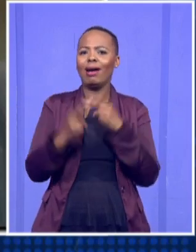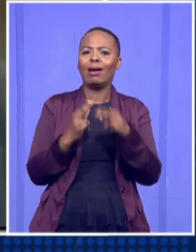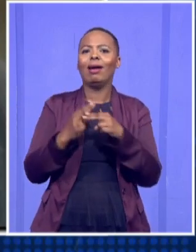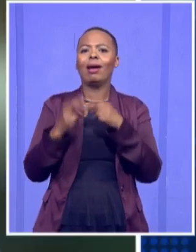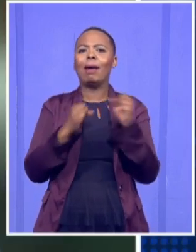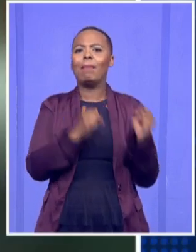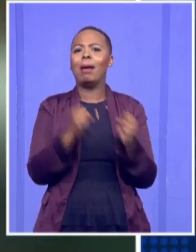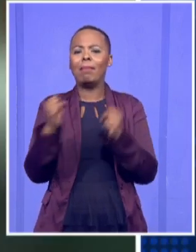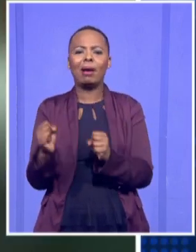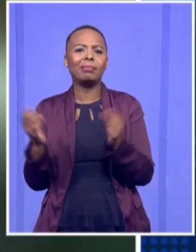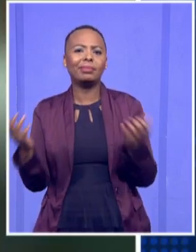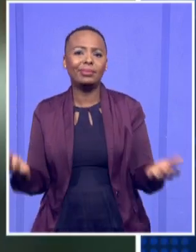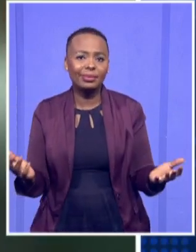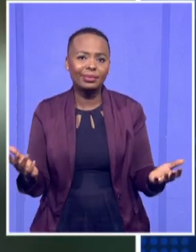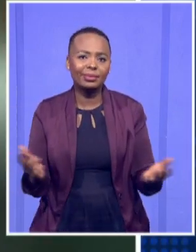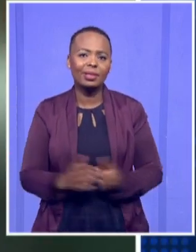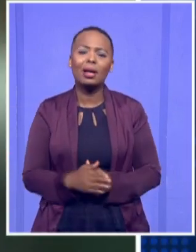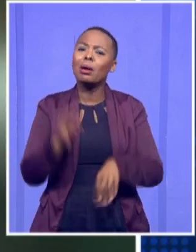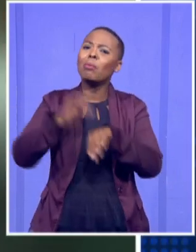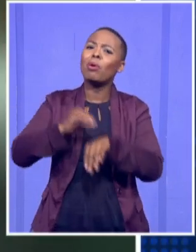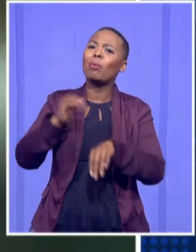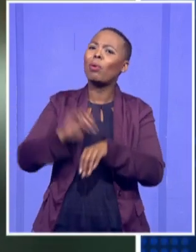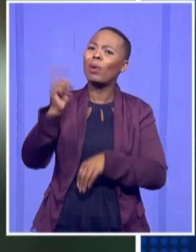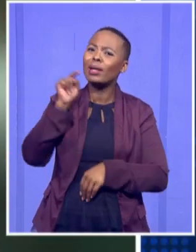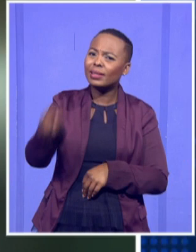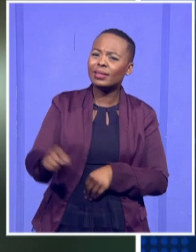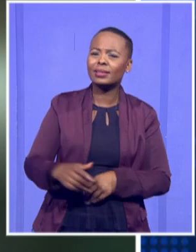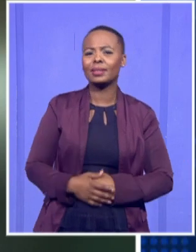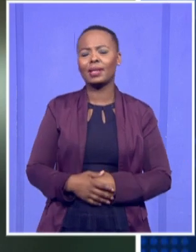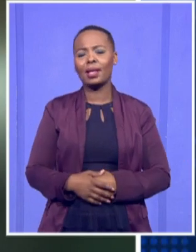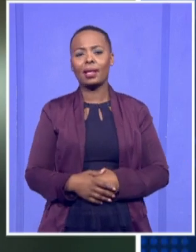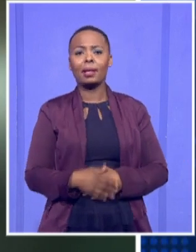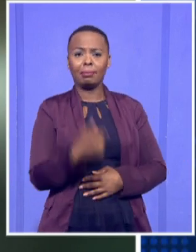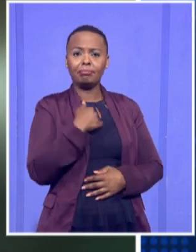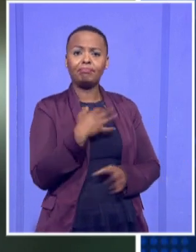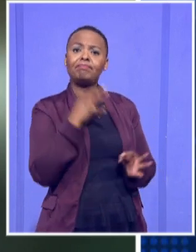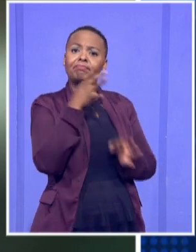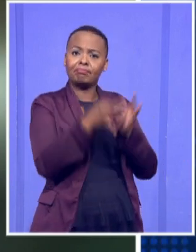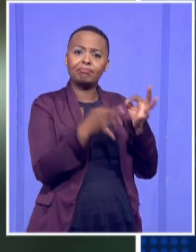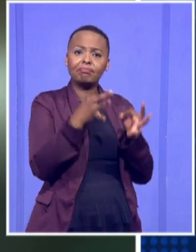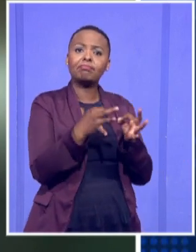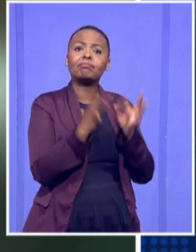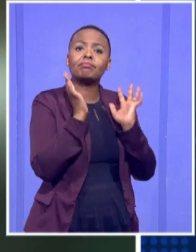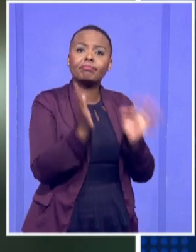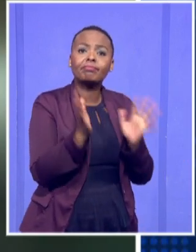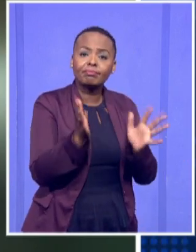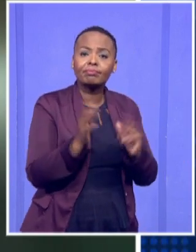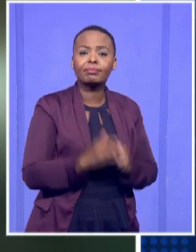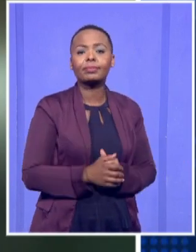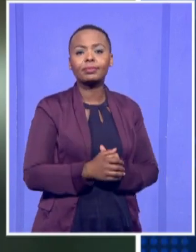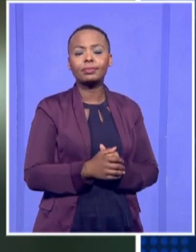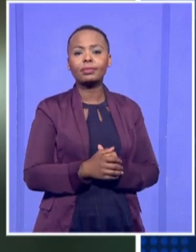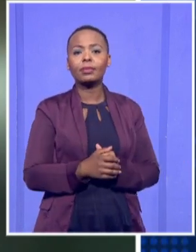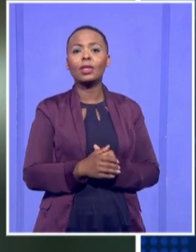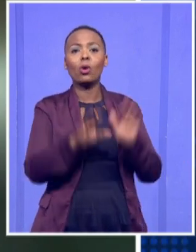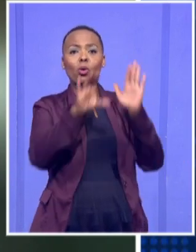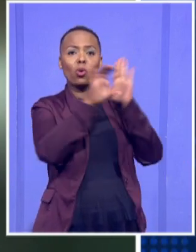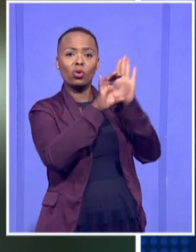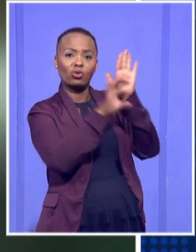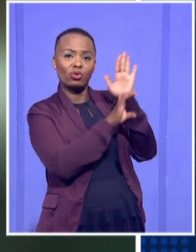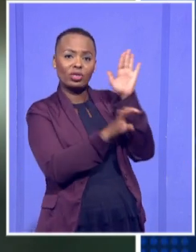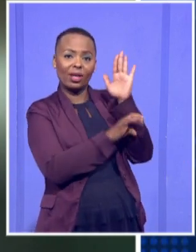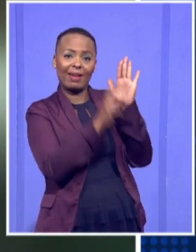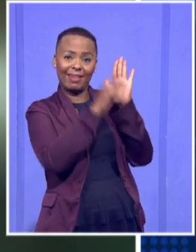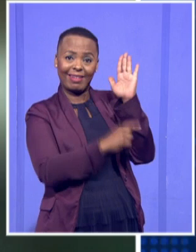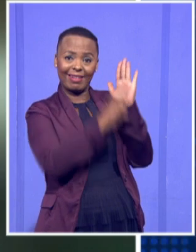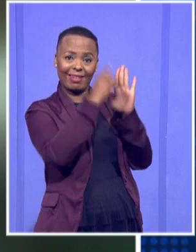Yeah, I think clearly, as I indicated, unfortunately, the intention of our constitution, although